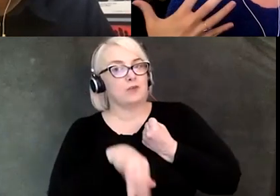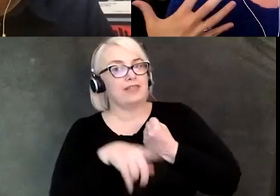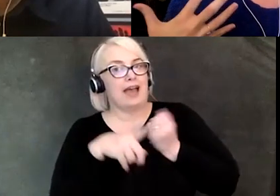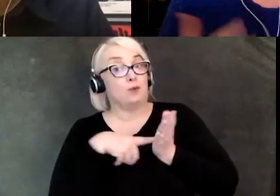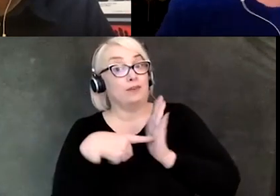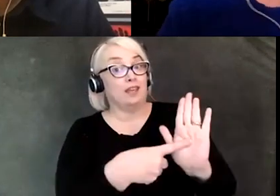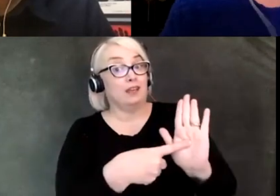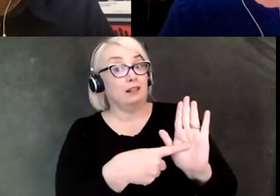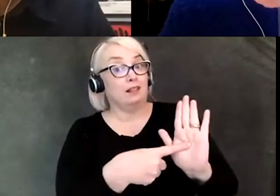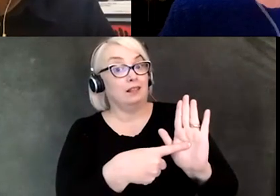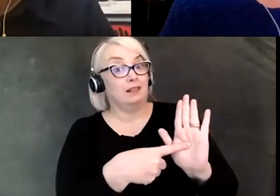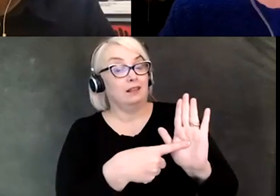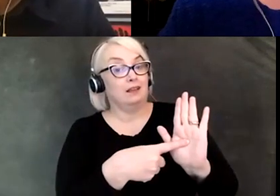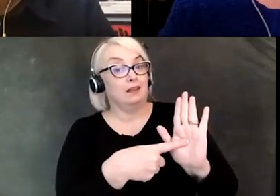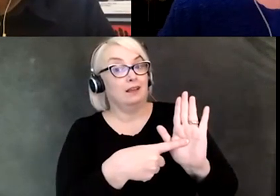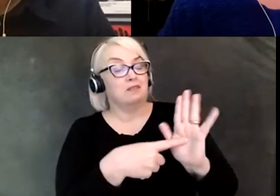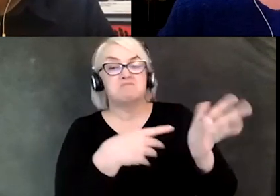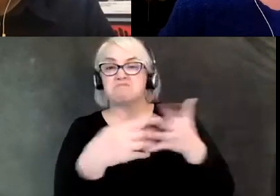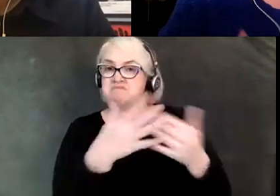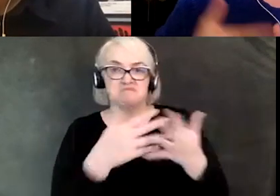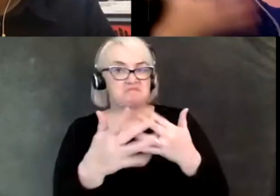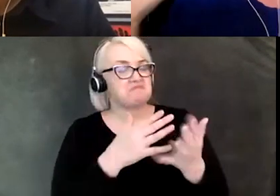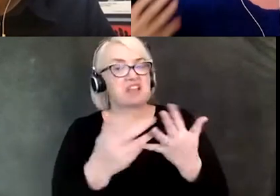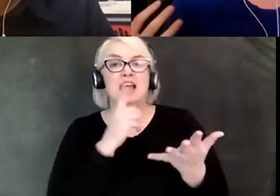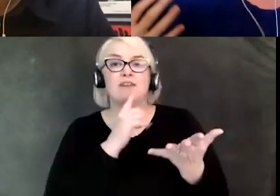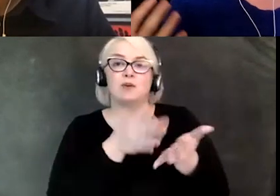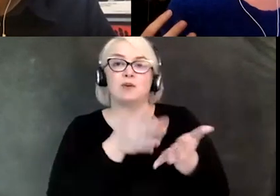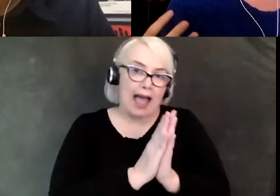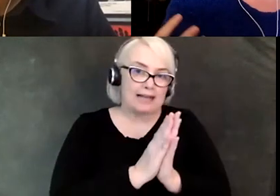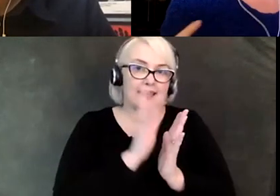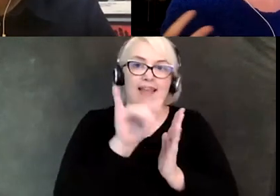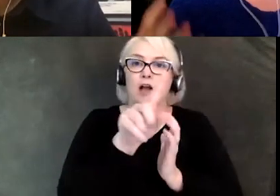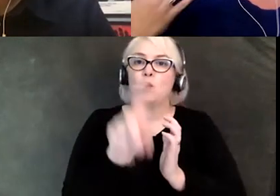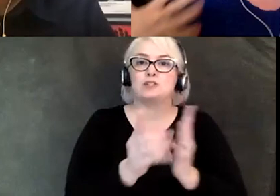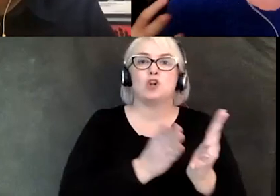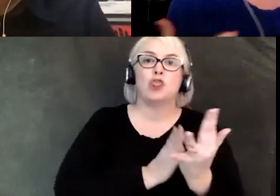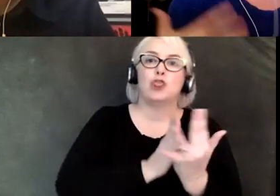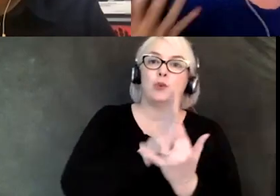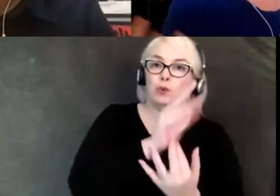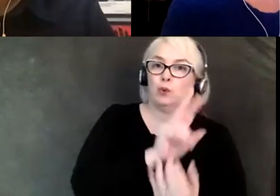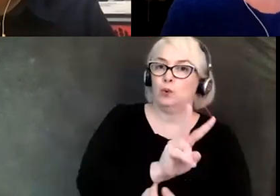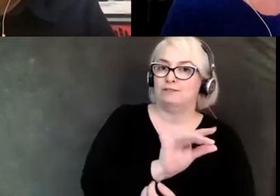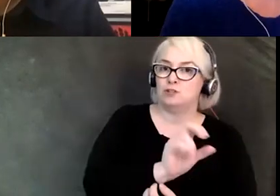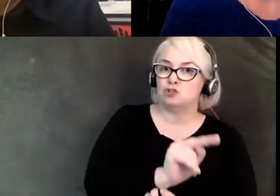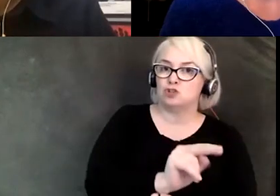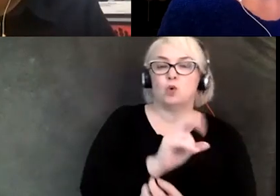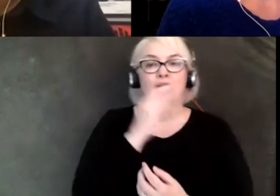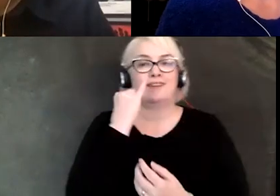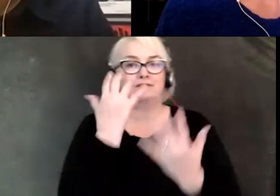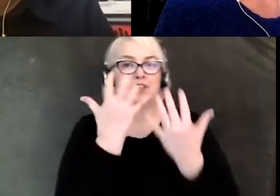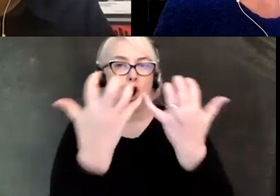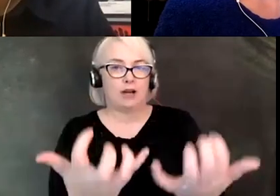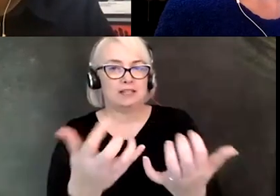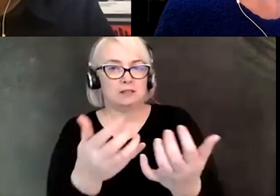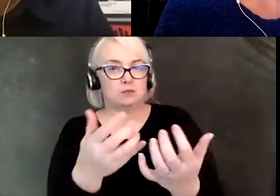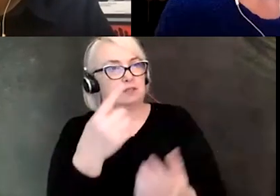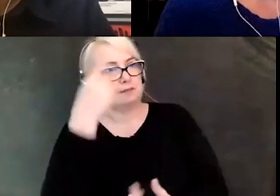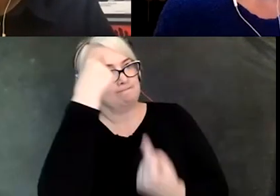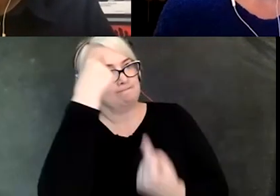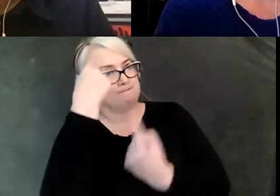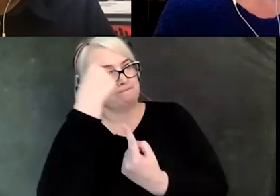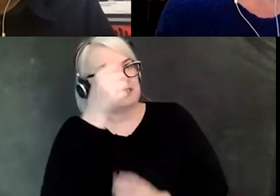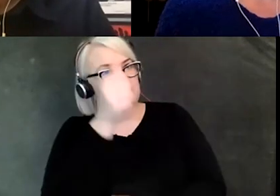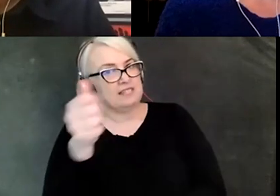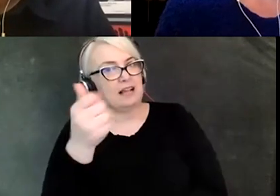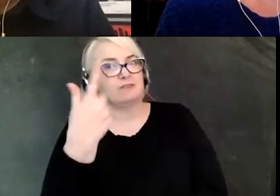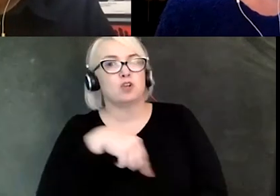always, whether we were asking it through him or whether the audience is just asking it themselves. Like we had this